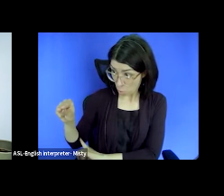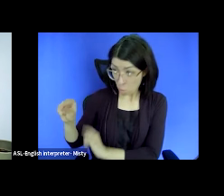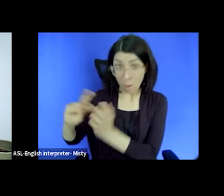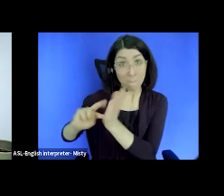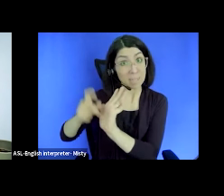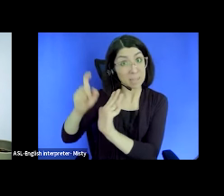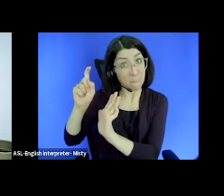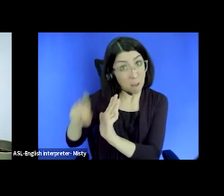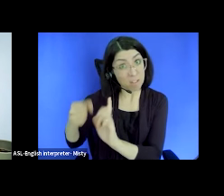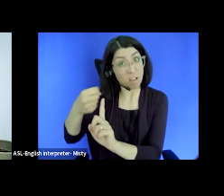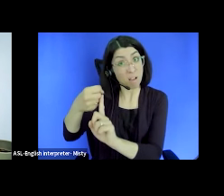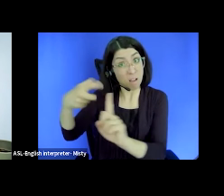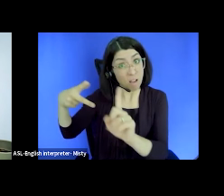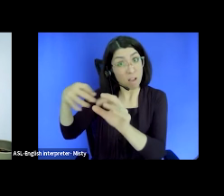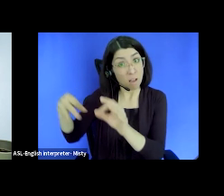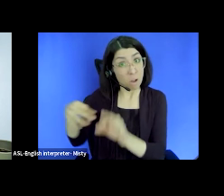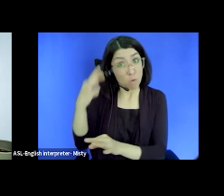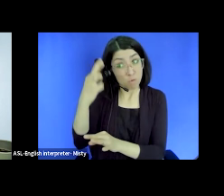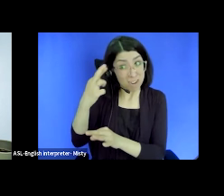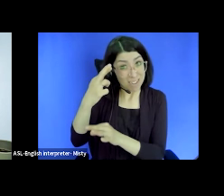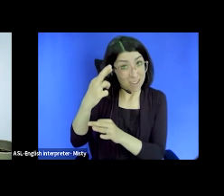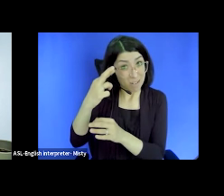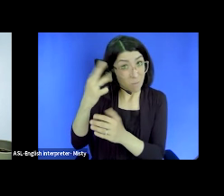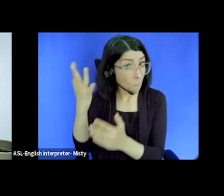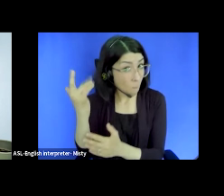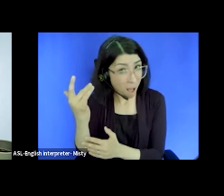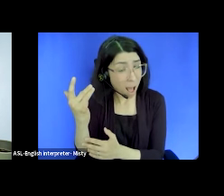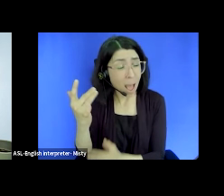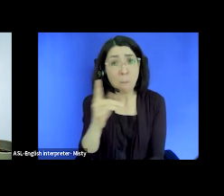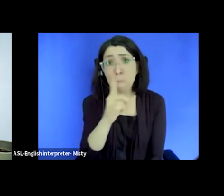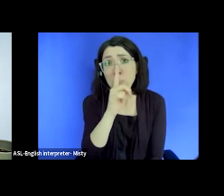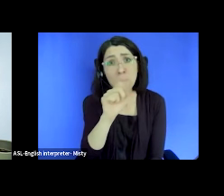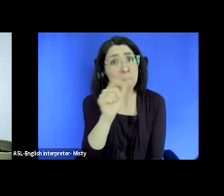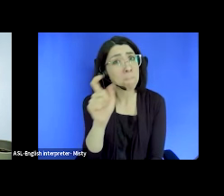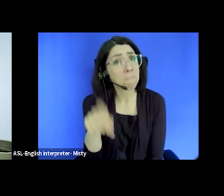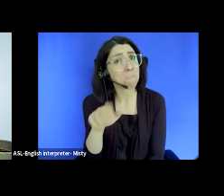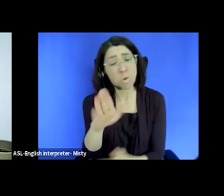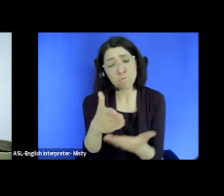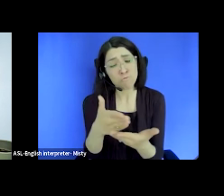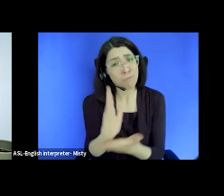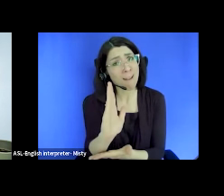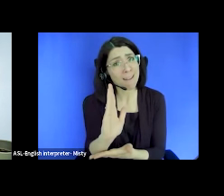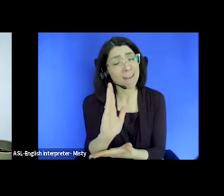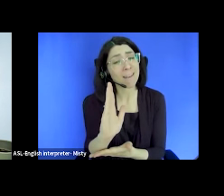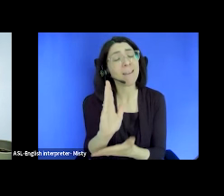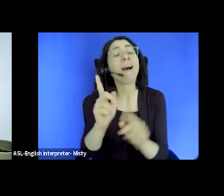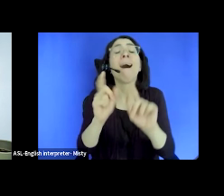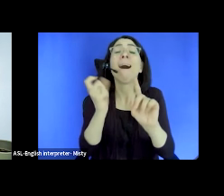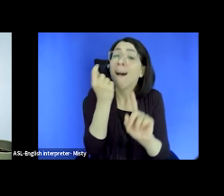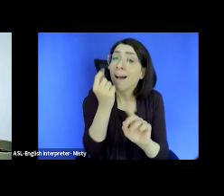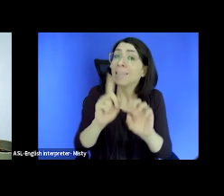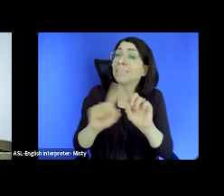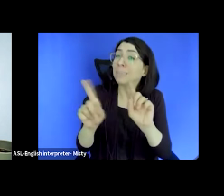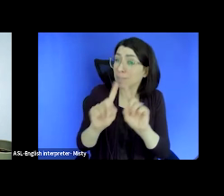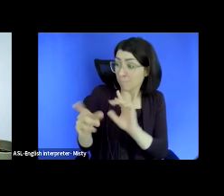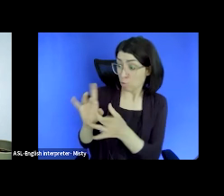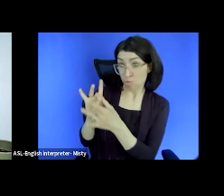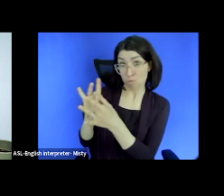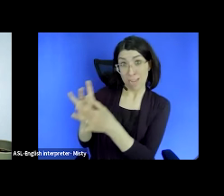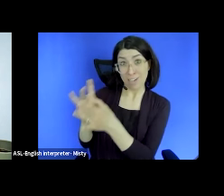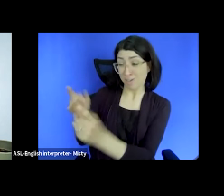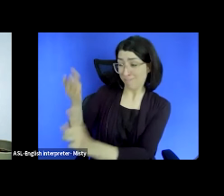honoring your rights is, you don't have to explain certain behaviors, but sometimes your relationship with that person, you feel like that